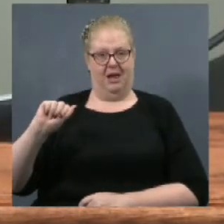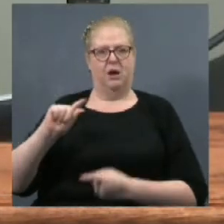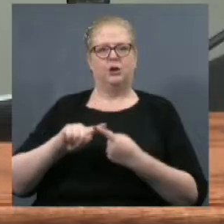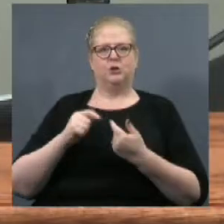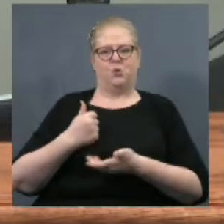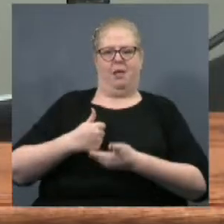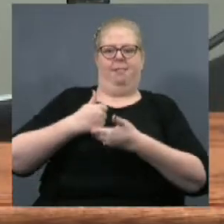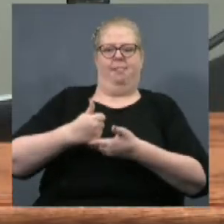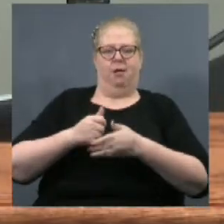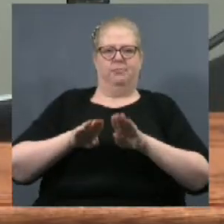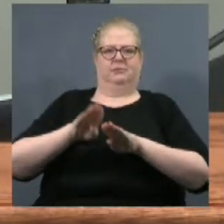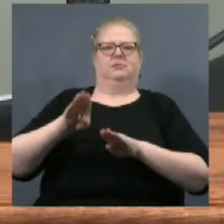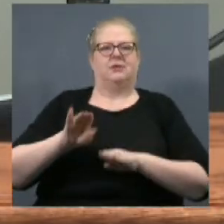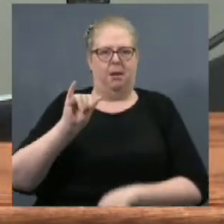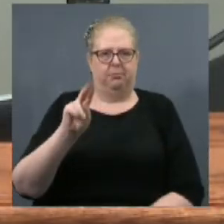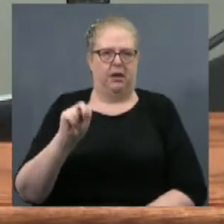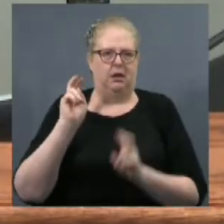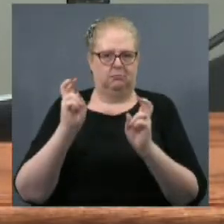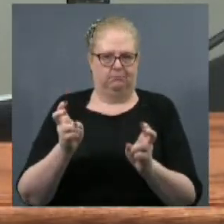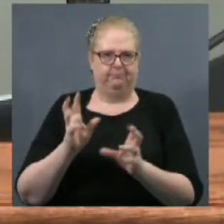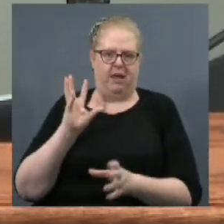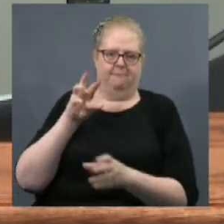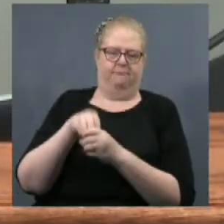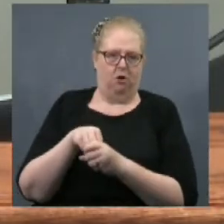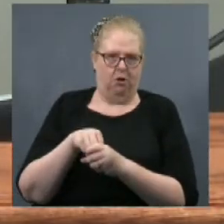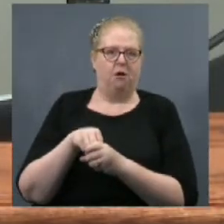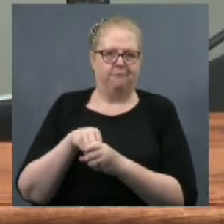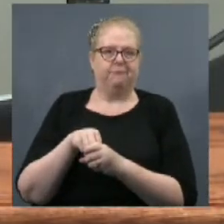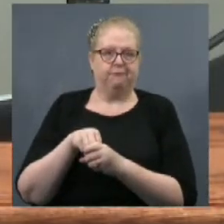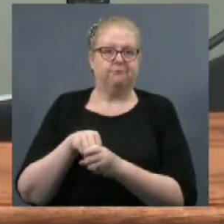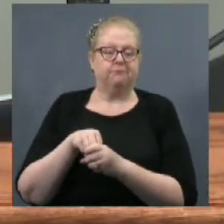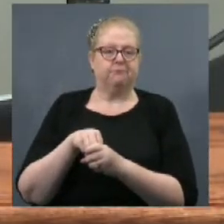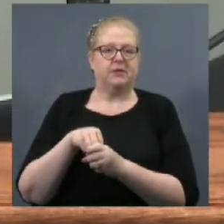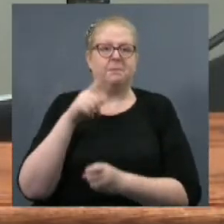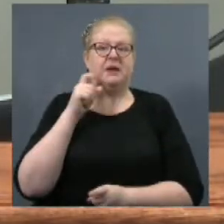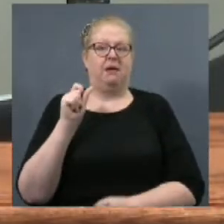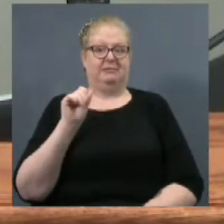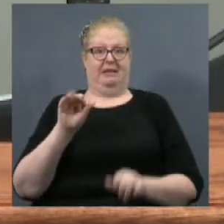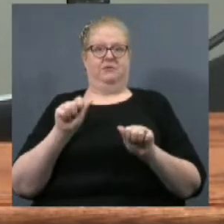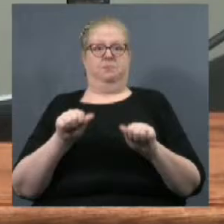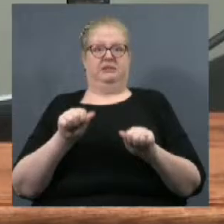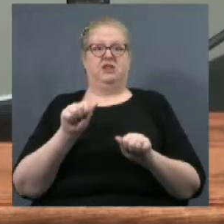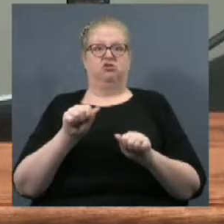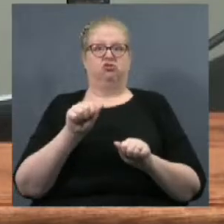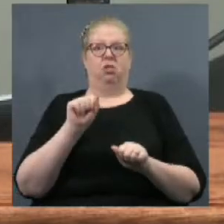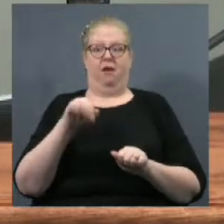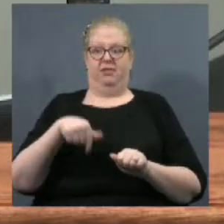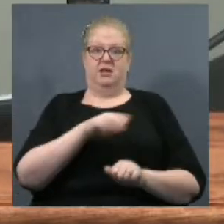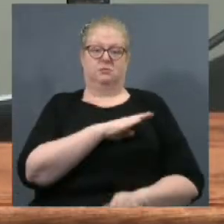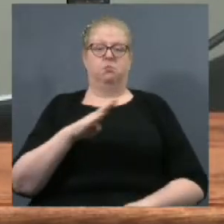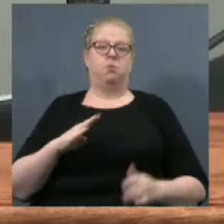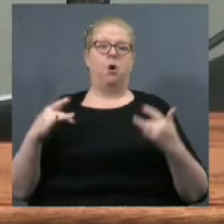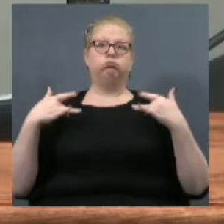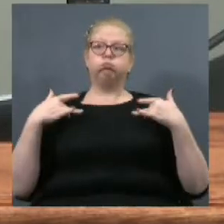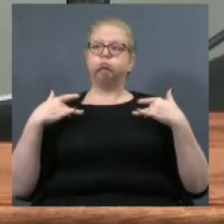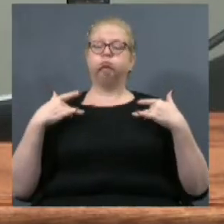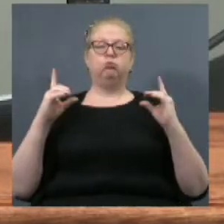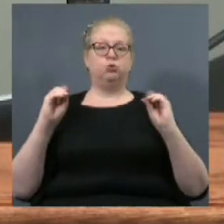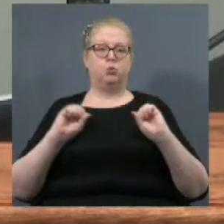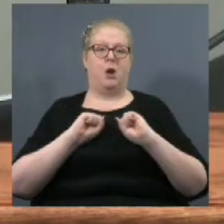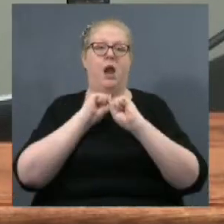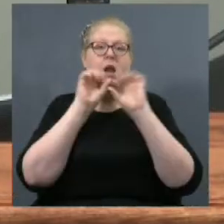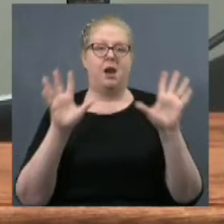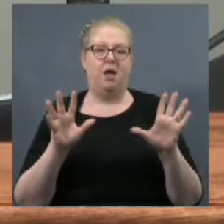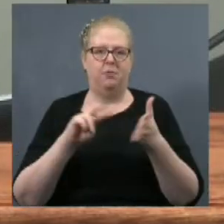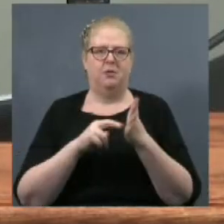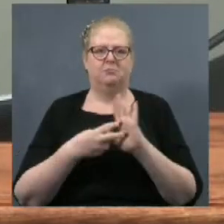this city board decides to do nothing, we have 180 people that will be put in a state